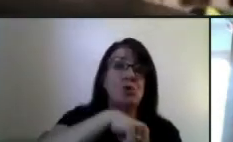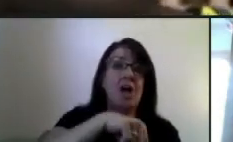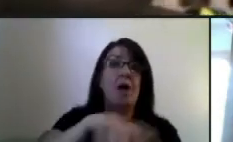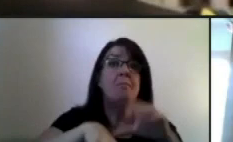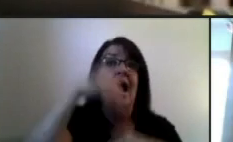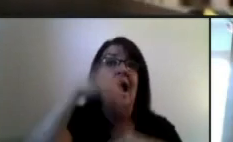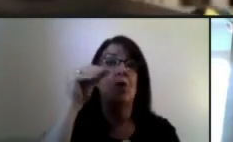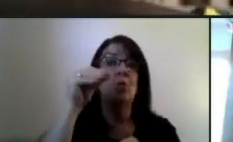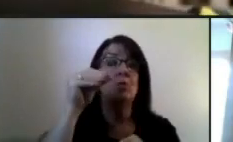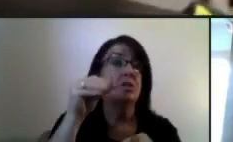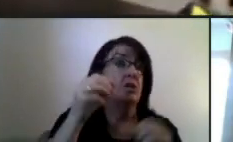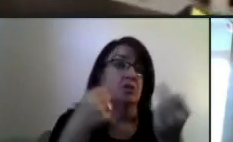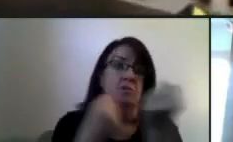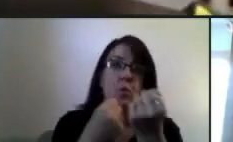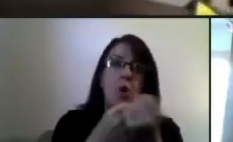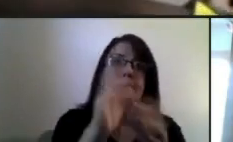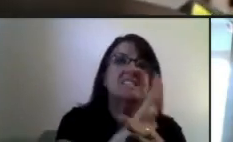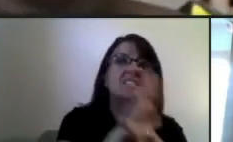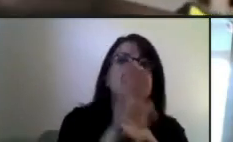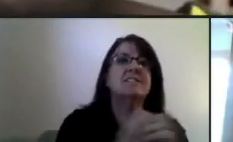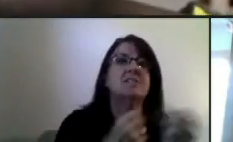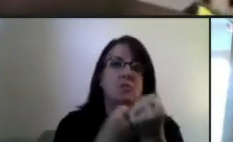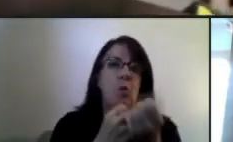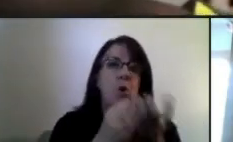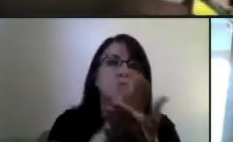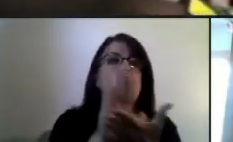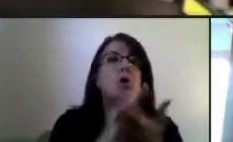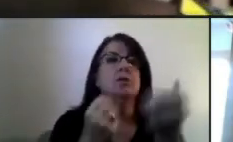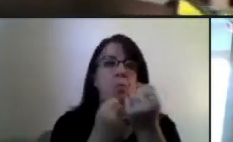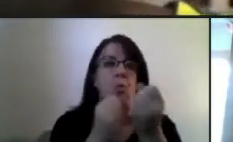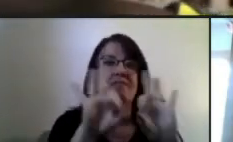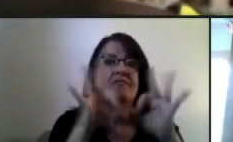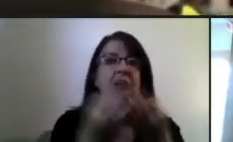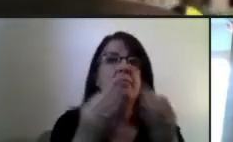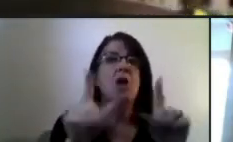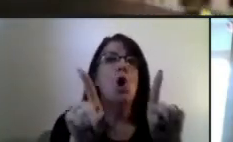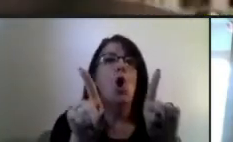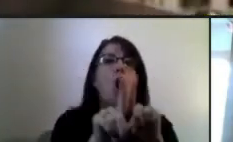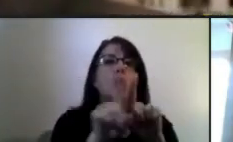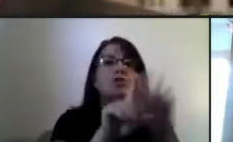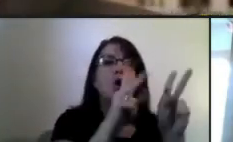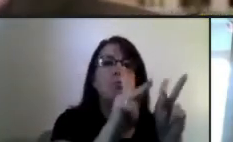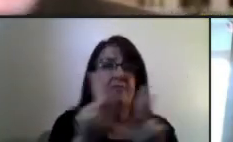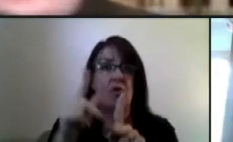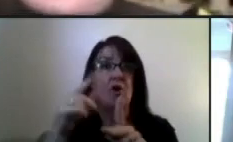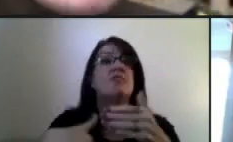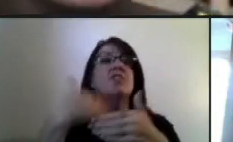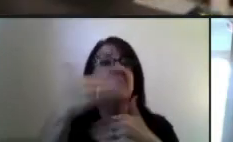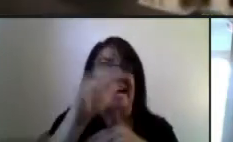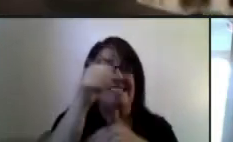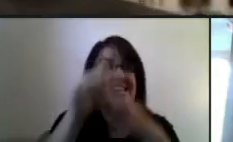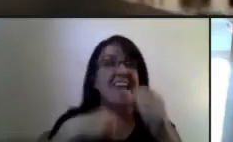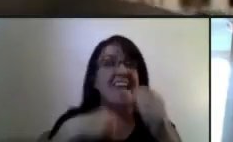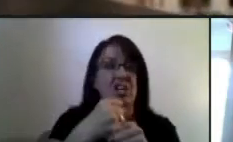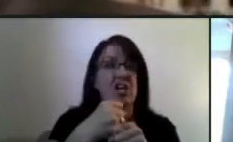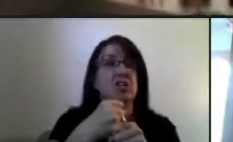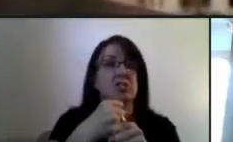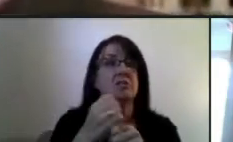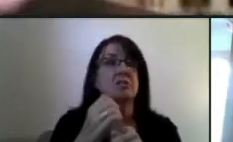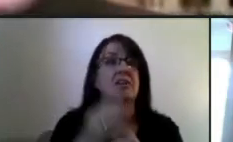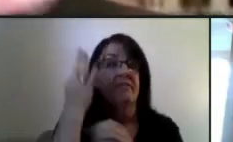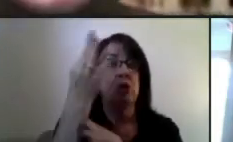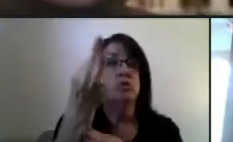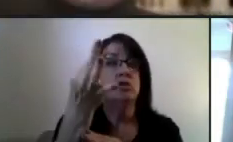our businesses, to support our school, to support our families, but also to be prepared for the next 10 years coming. And we want to remind